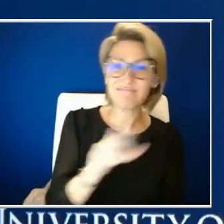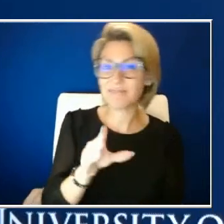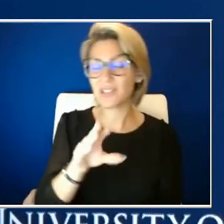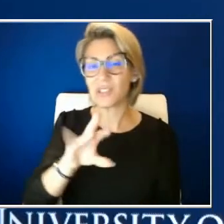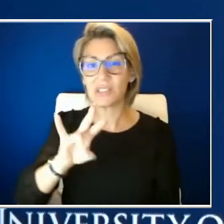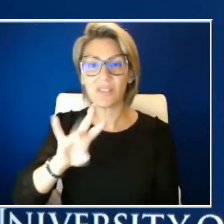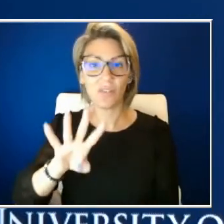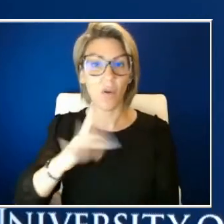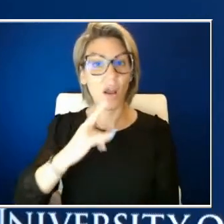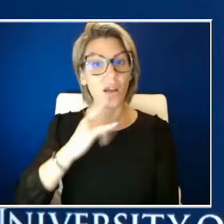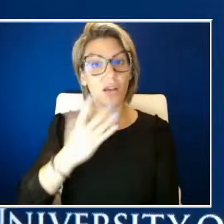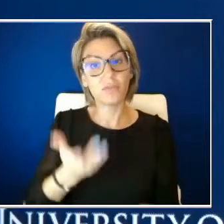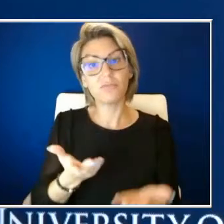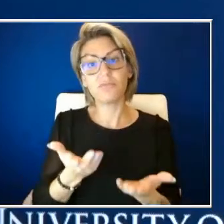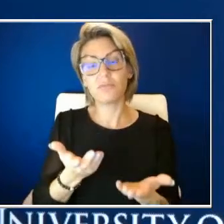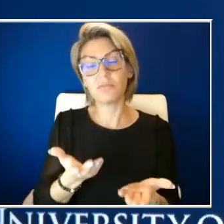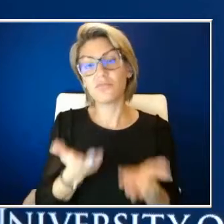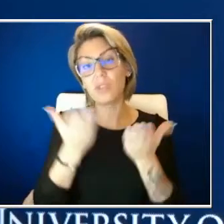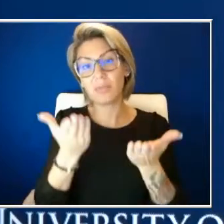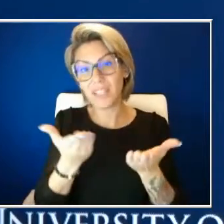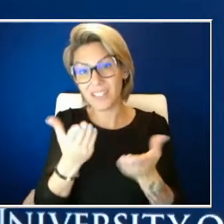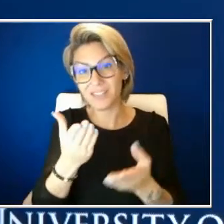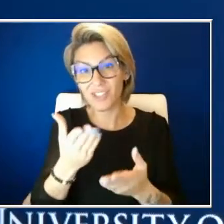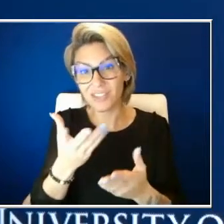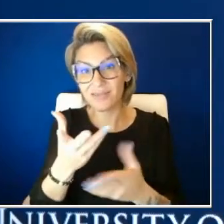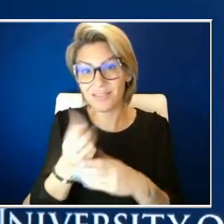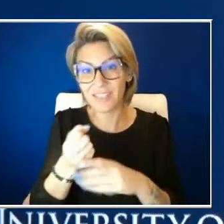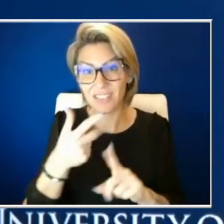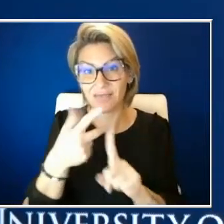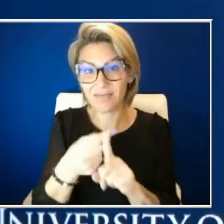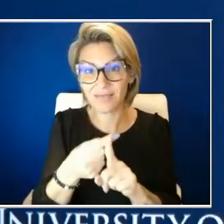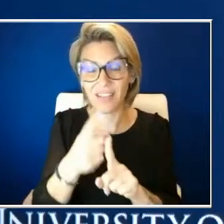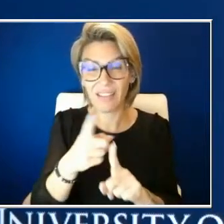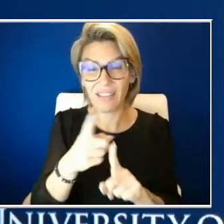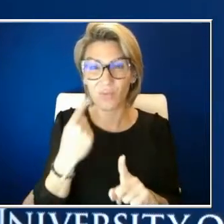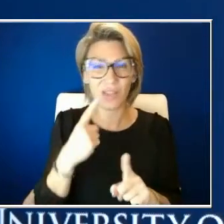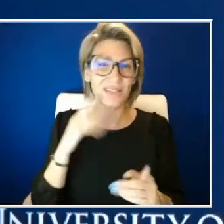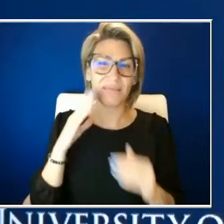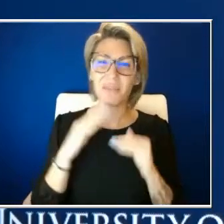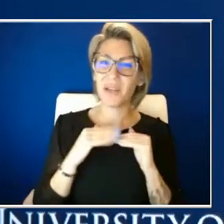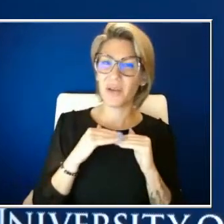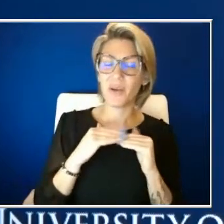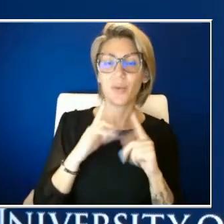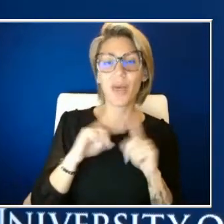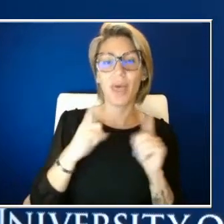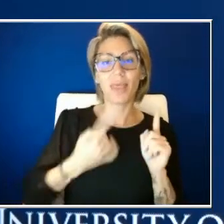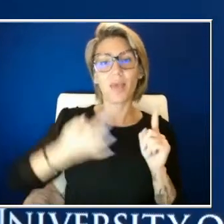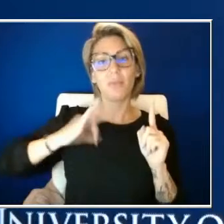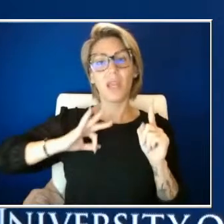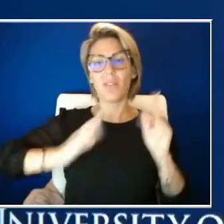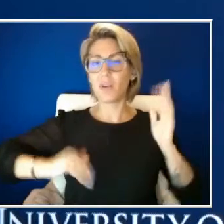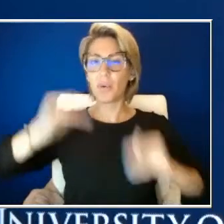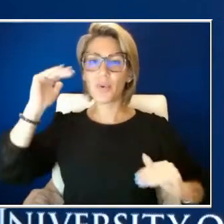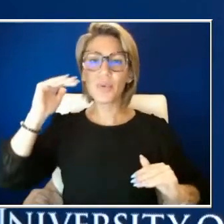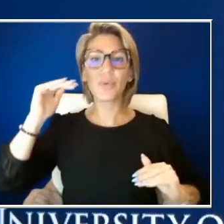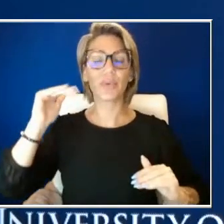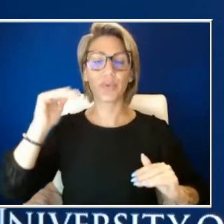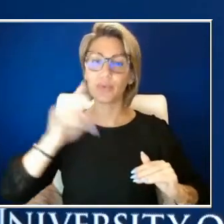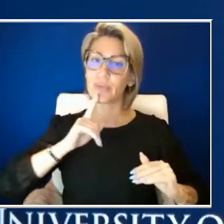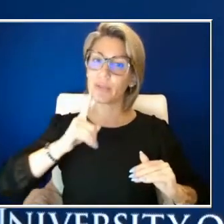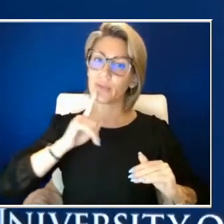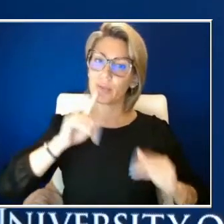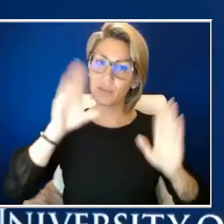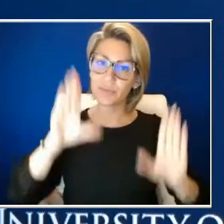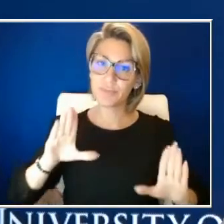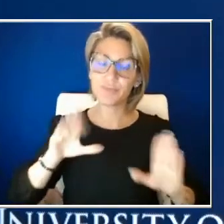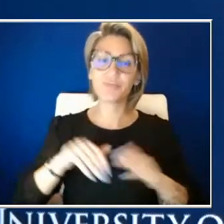that the risks of getting it are extremely minimal, but the benefits could be very, very great. So I